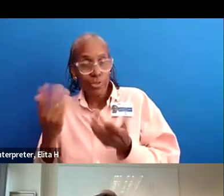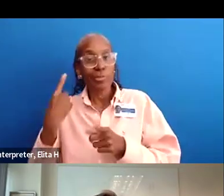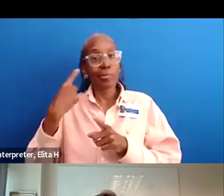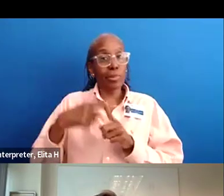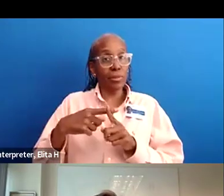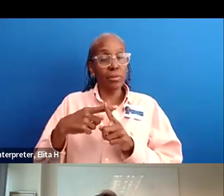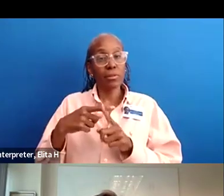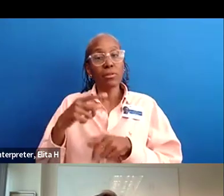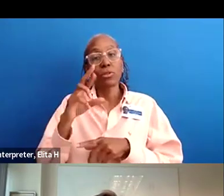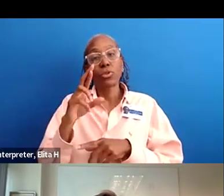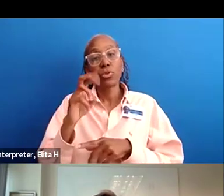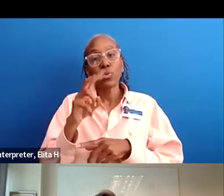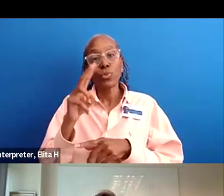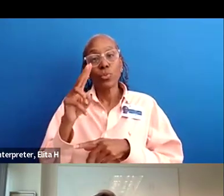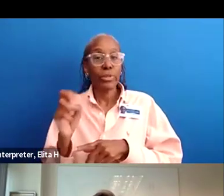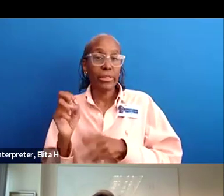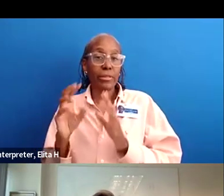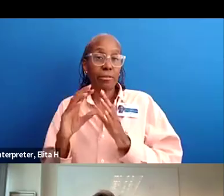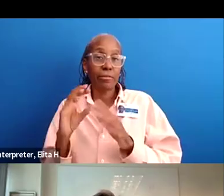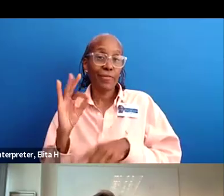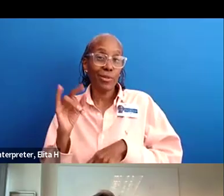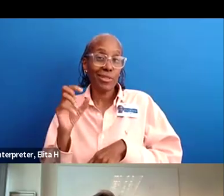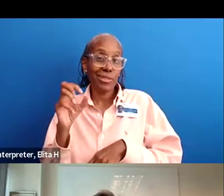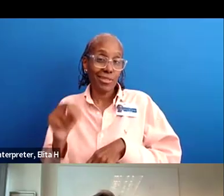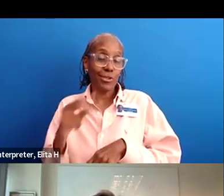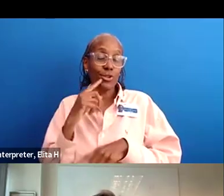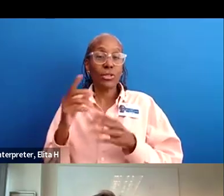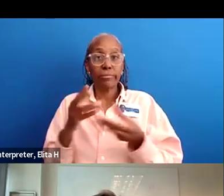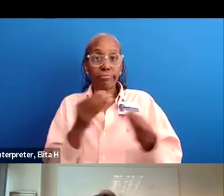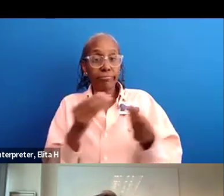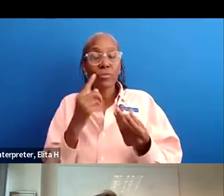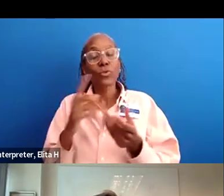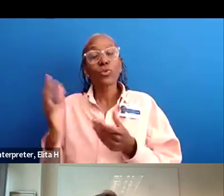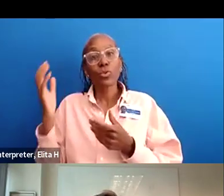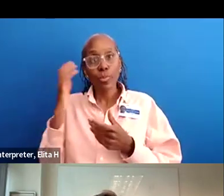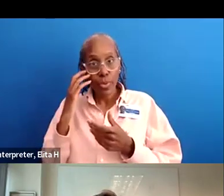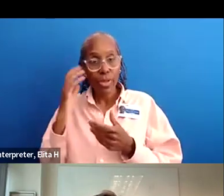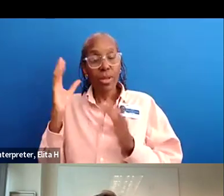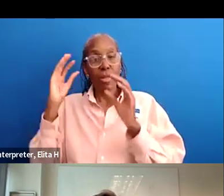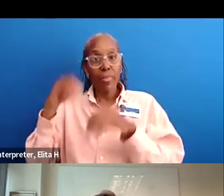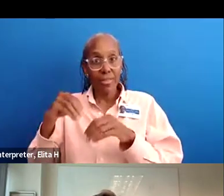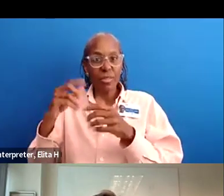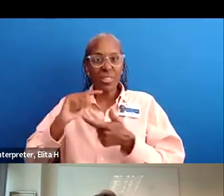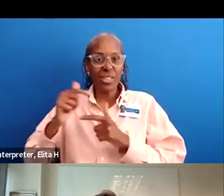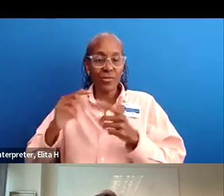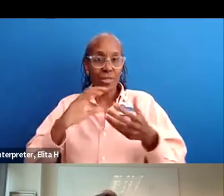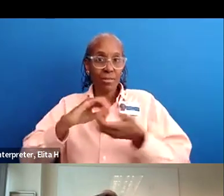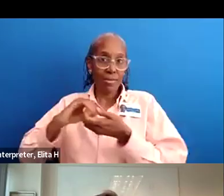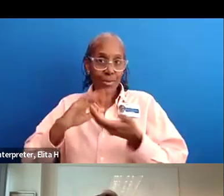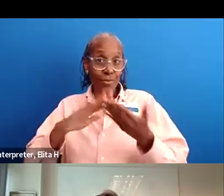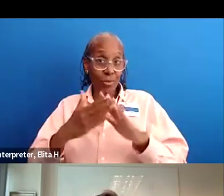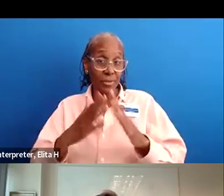the Reeve Foundation liaison to the Implantable Brain-Computer Interface Collaborative Community. So great to be